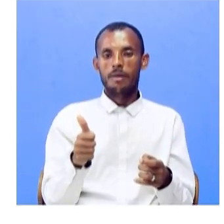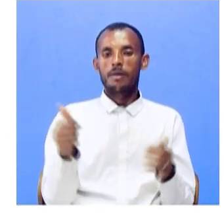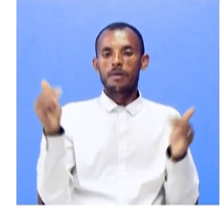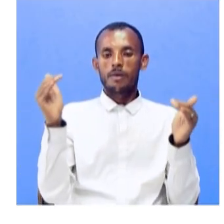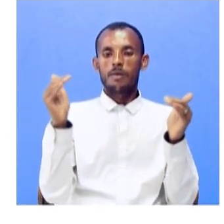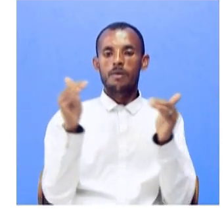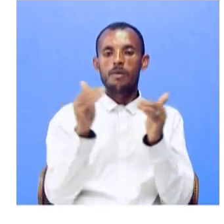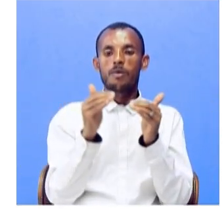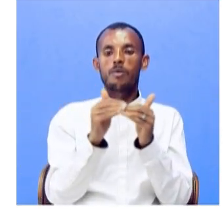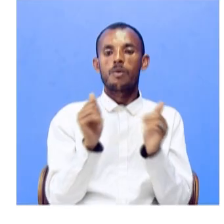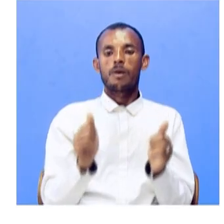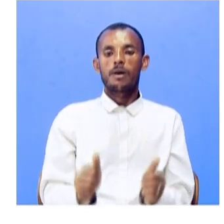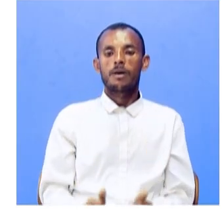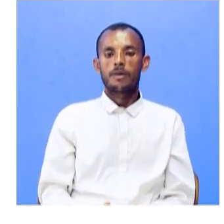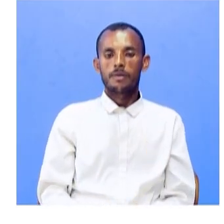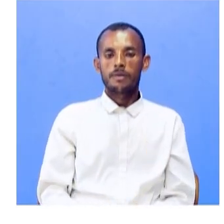are not